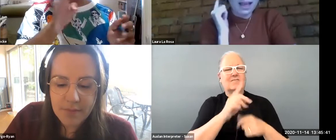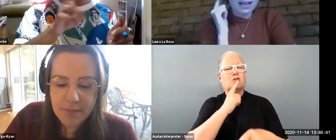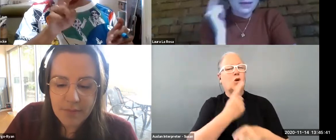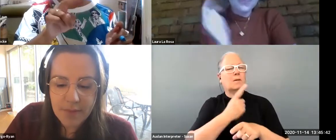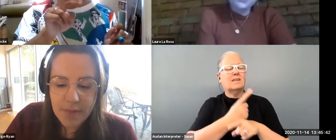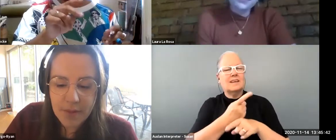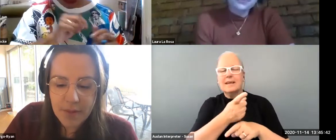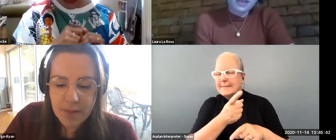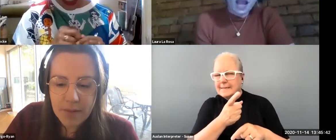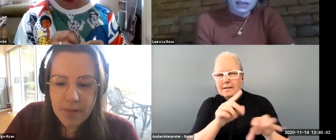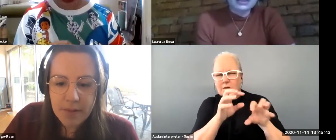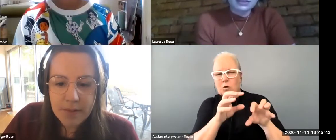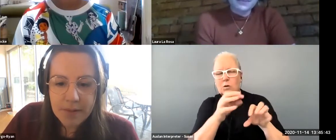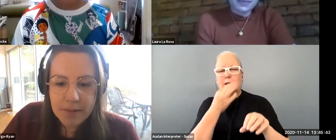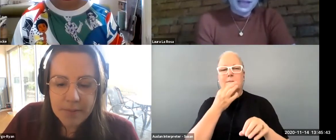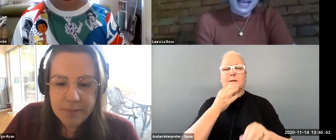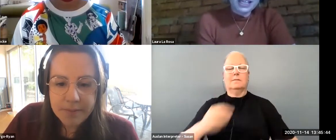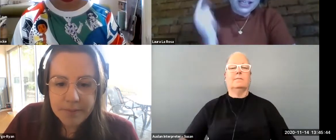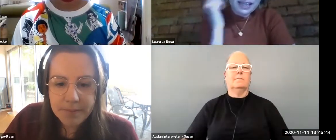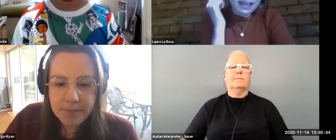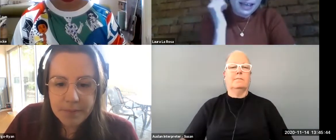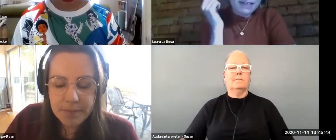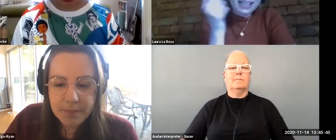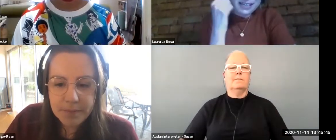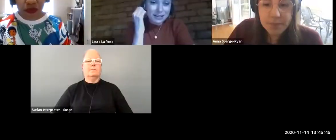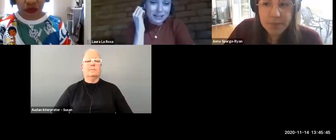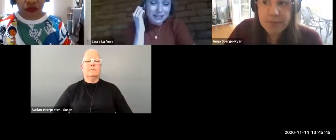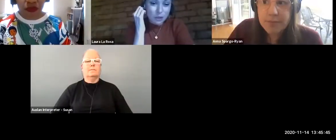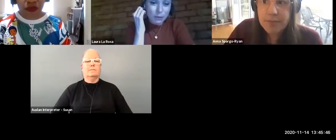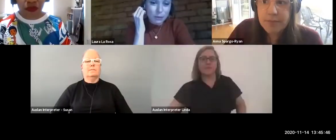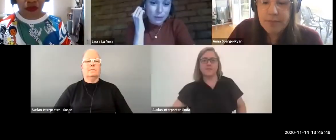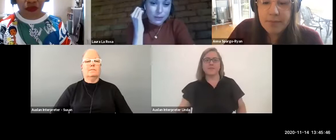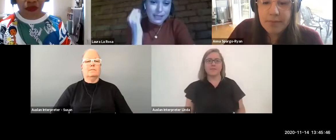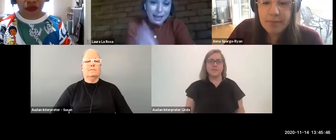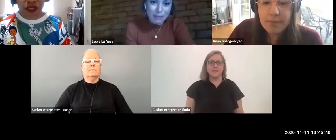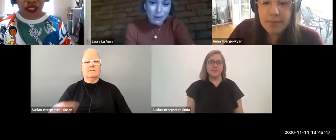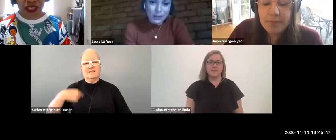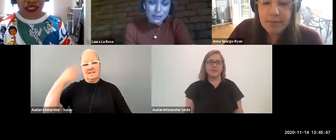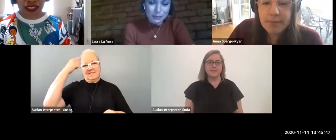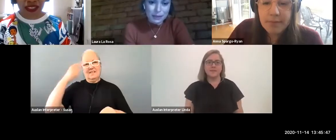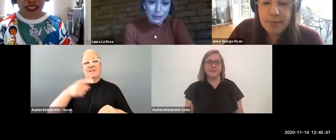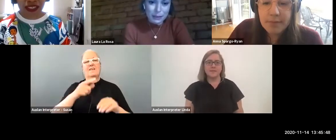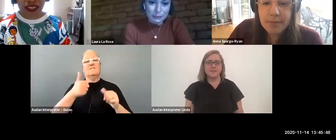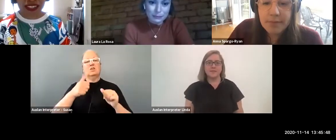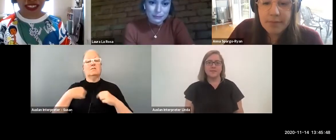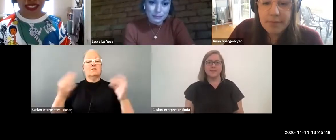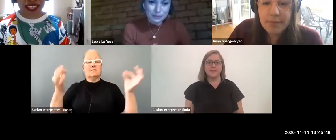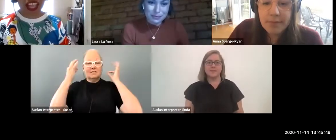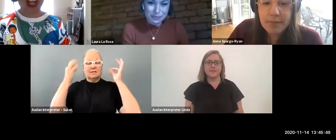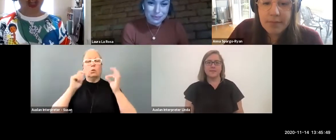it just cut up for like a second or two there. I actually think if I stop using the AirPods, it will help.